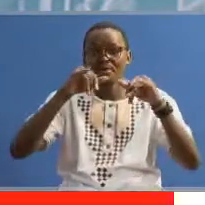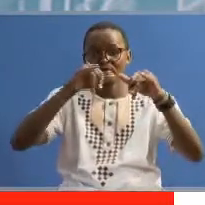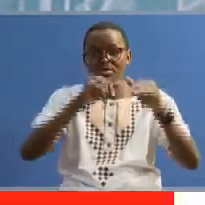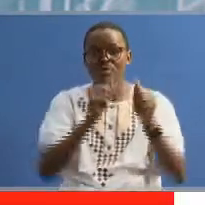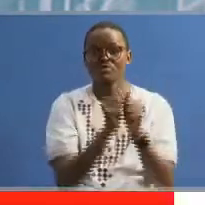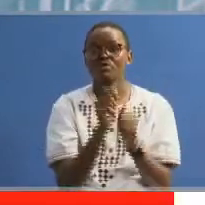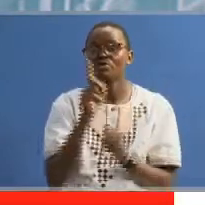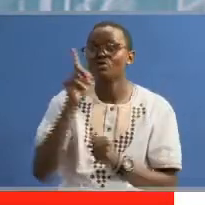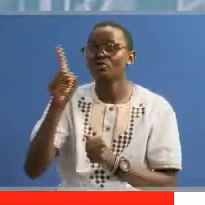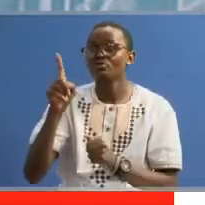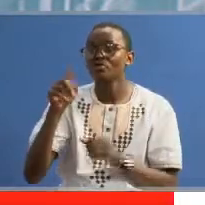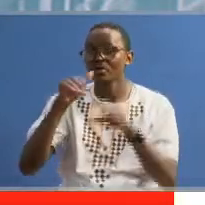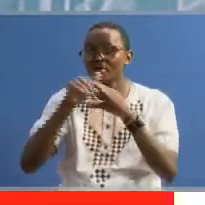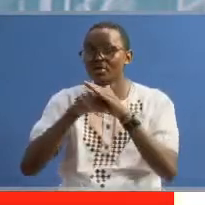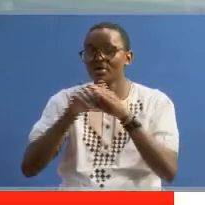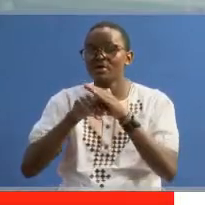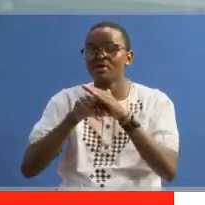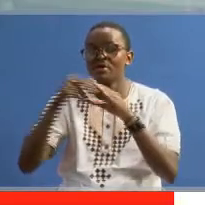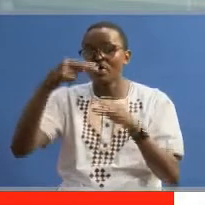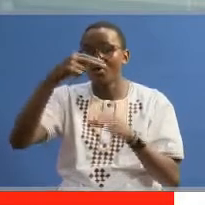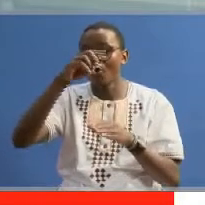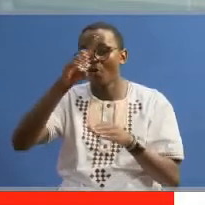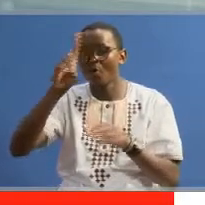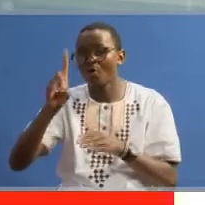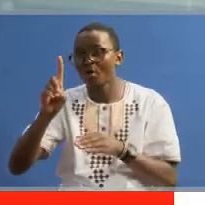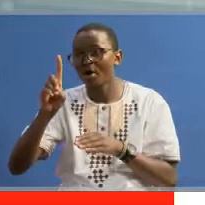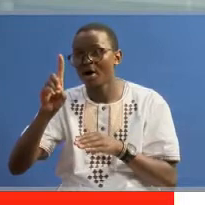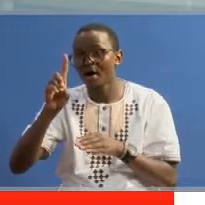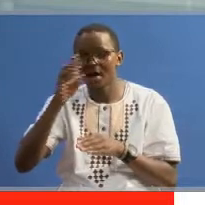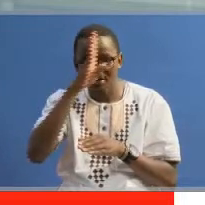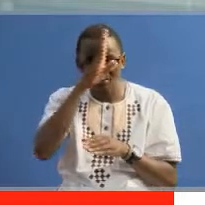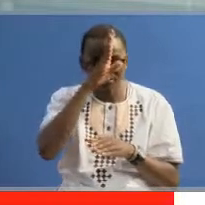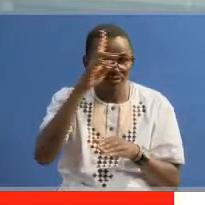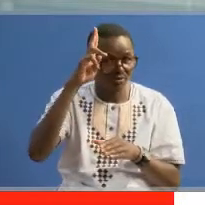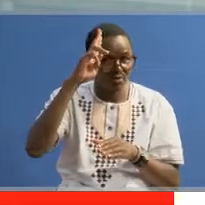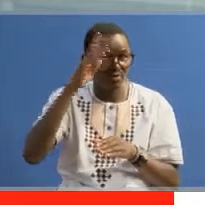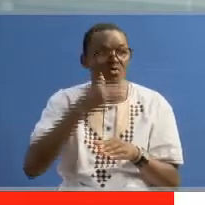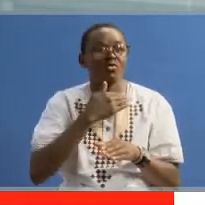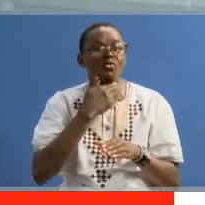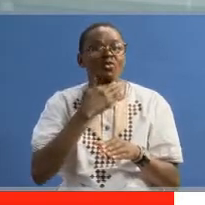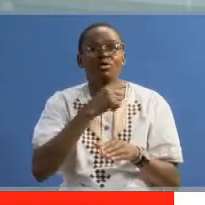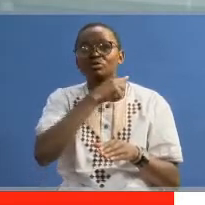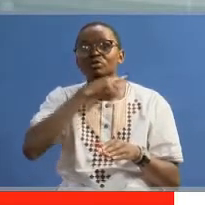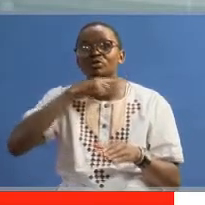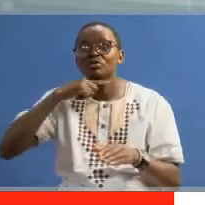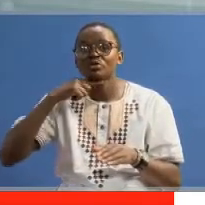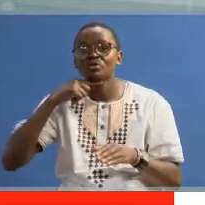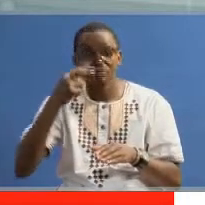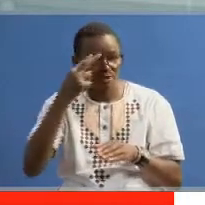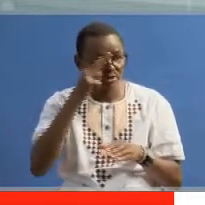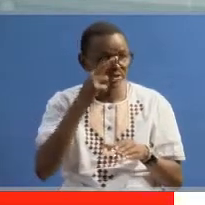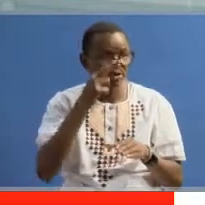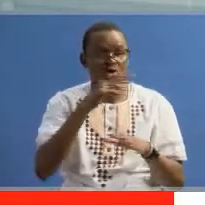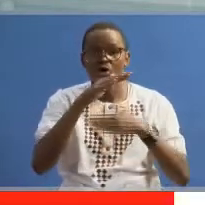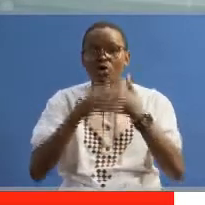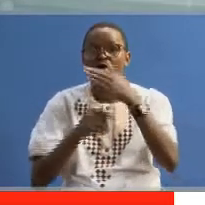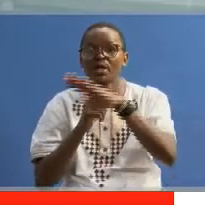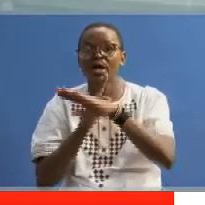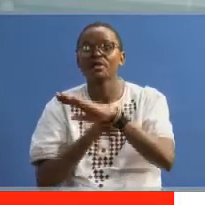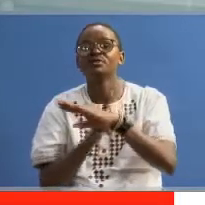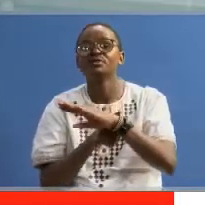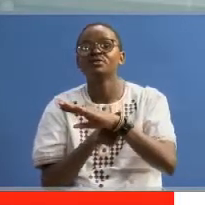with you, Vincent, in your hood. I doubt a police officer will want to kill Vincent, who we see every day. Right. And then